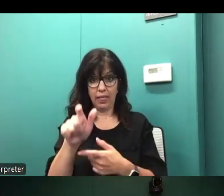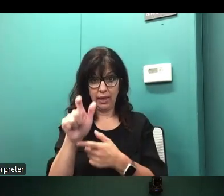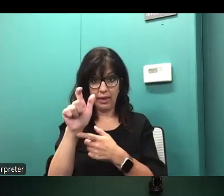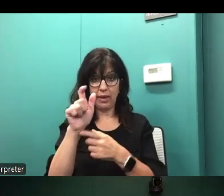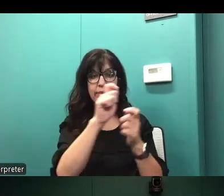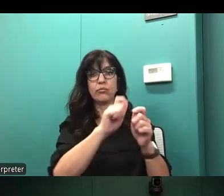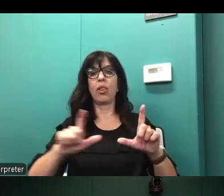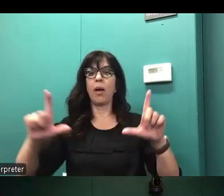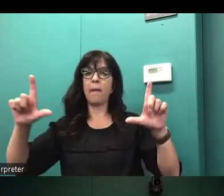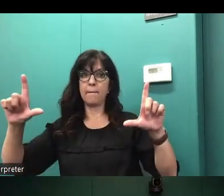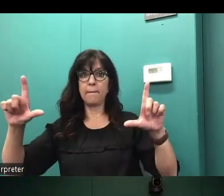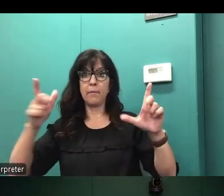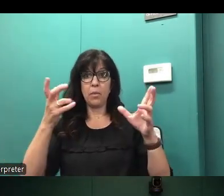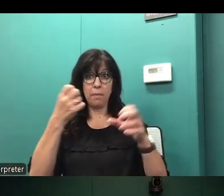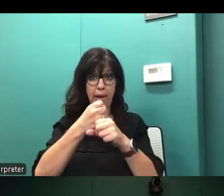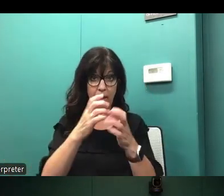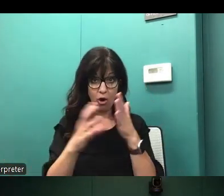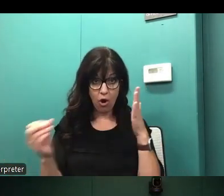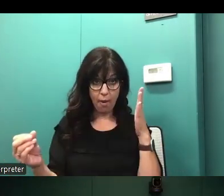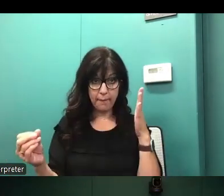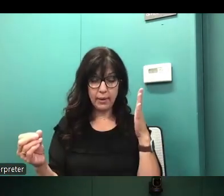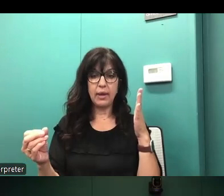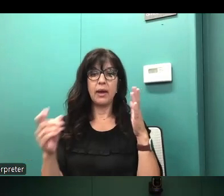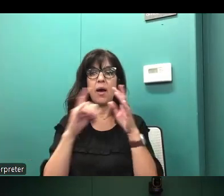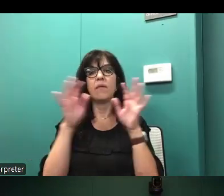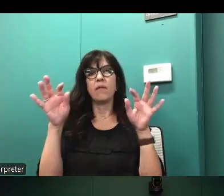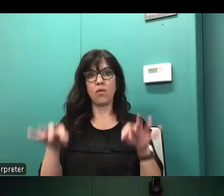just take you and it'll say, do you want to make a copy of this form?